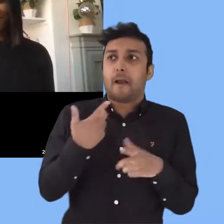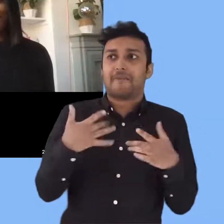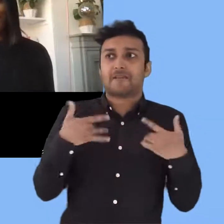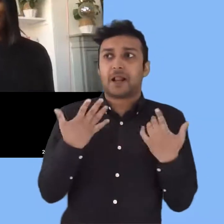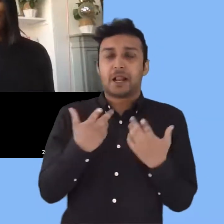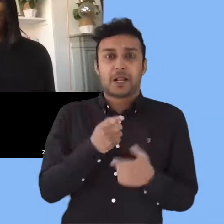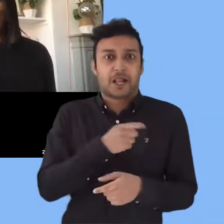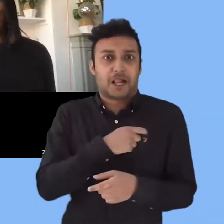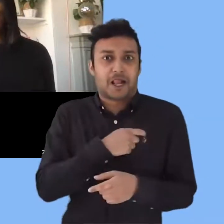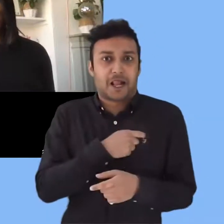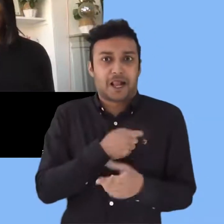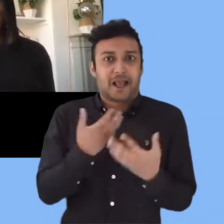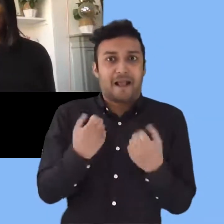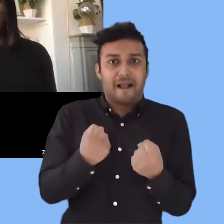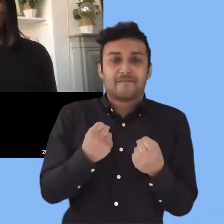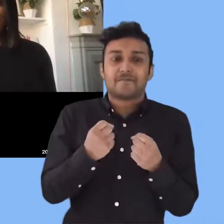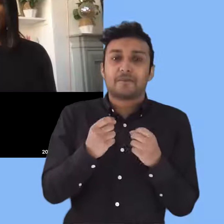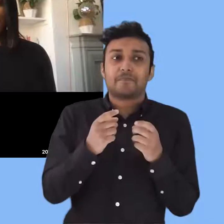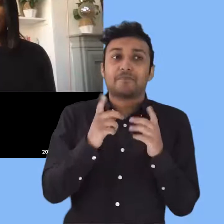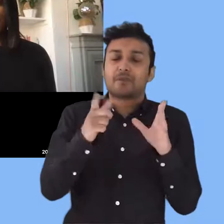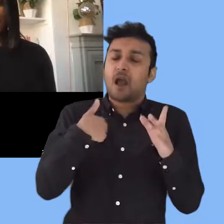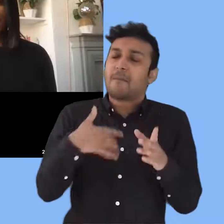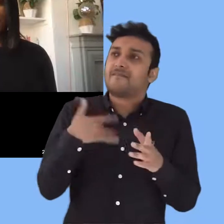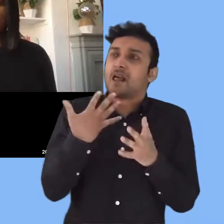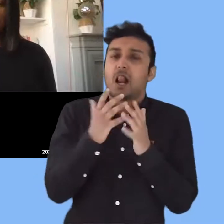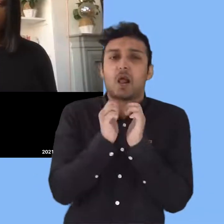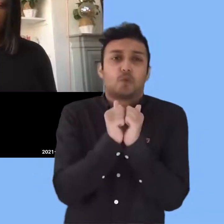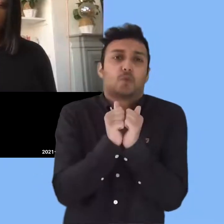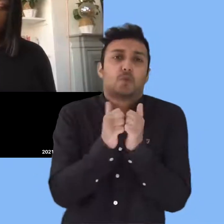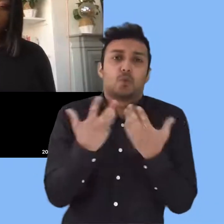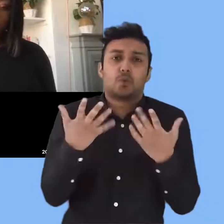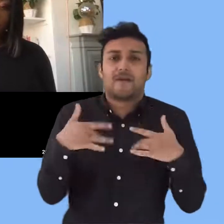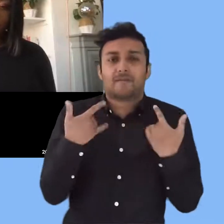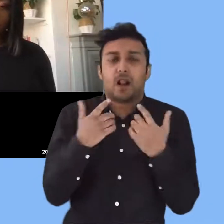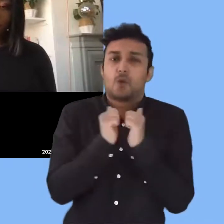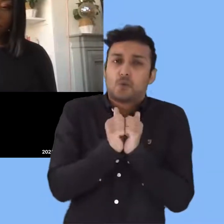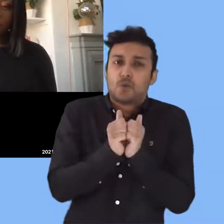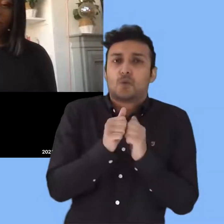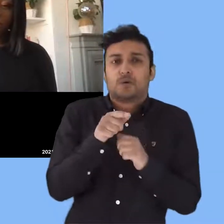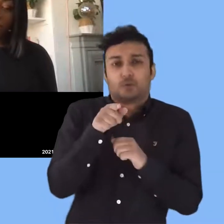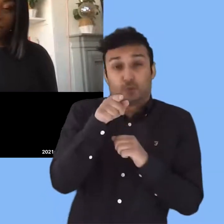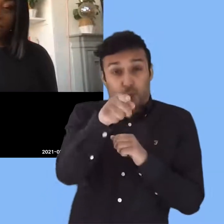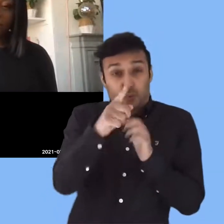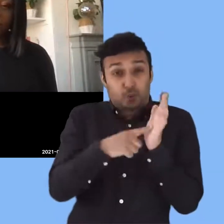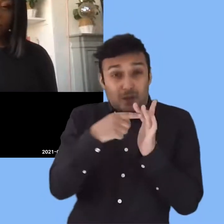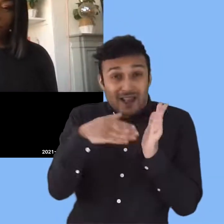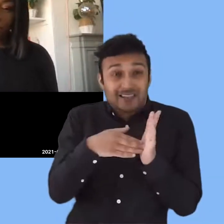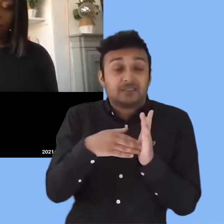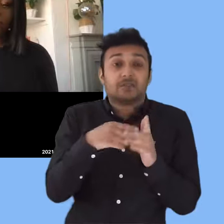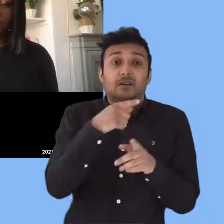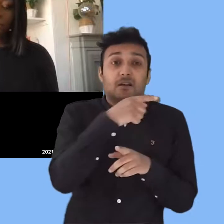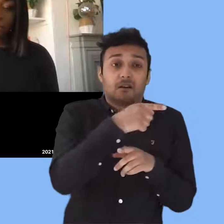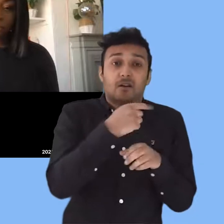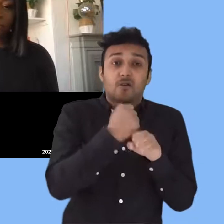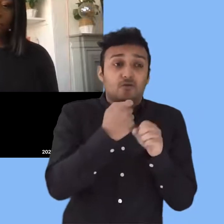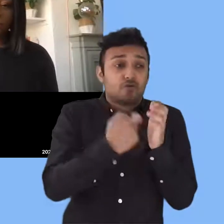and I feel grateful. I feel really grateful, Liz, to you and to Faith and Shaddai for leading this